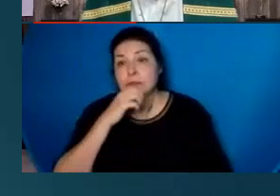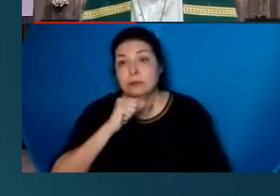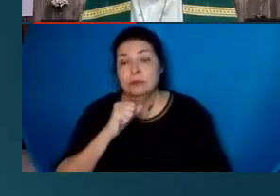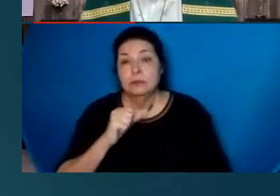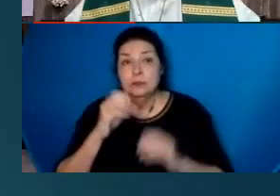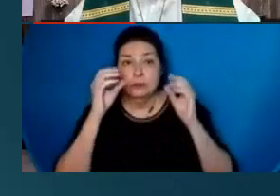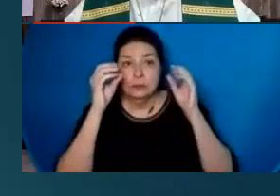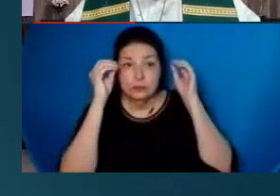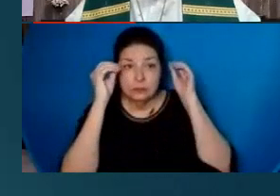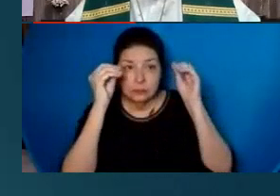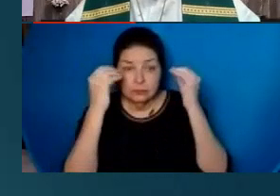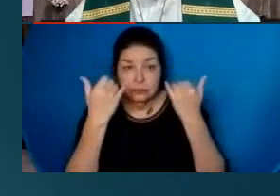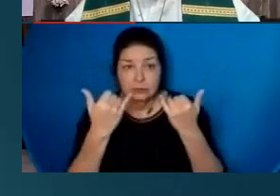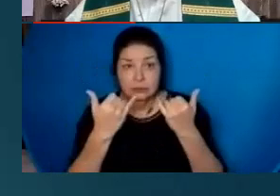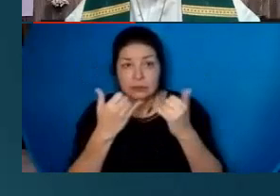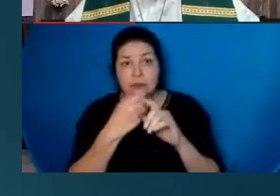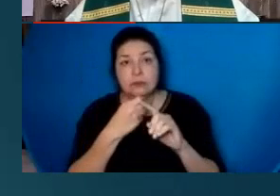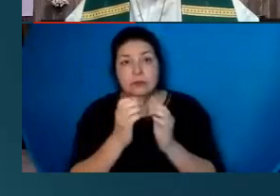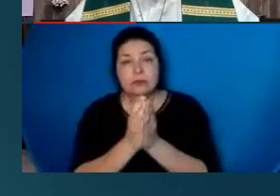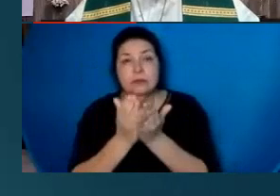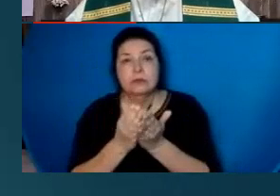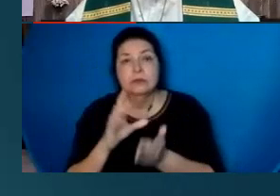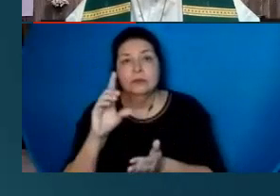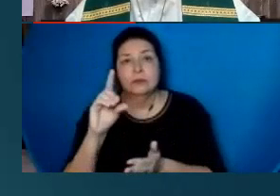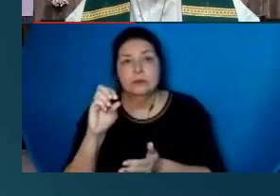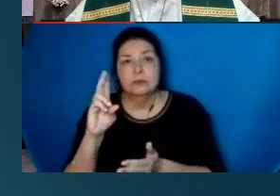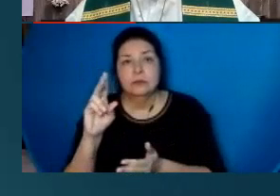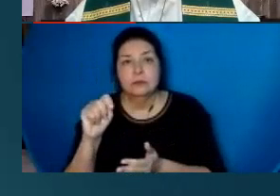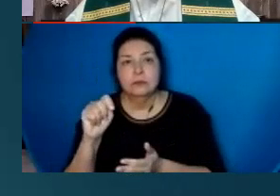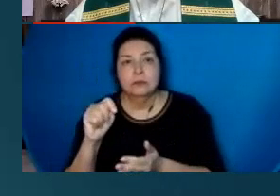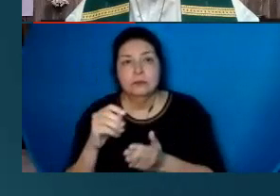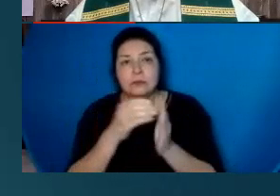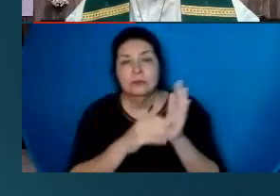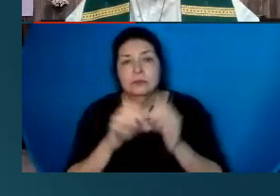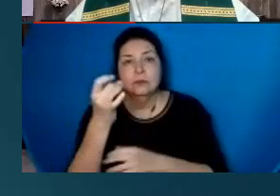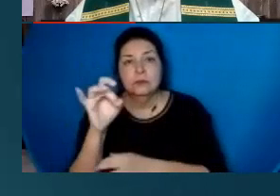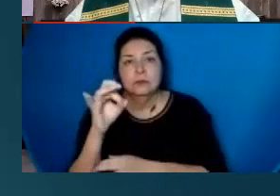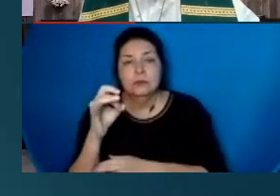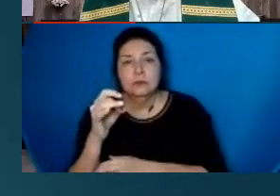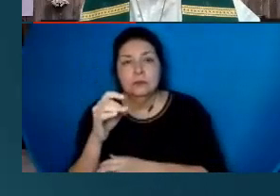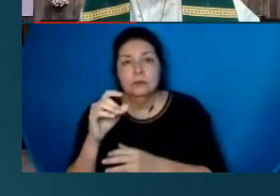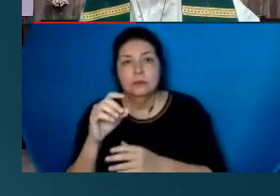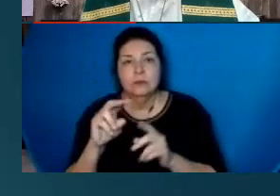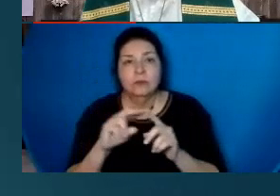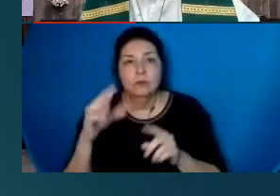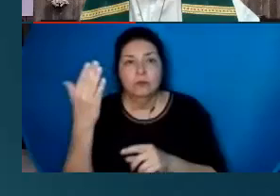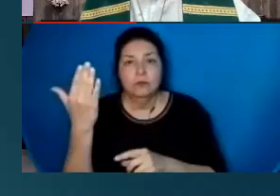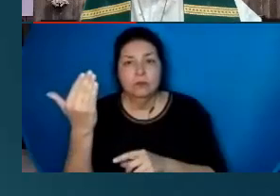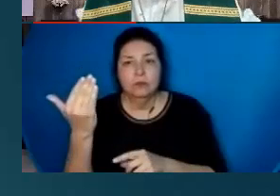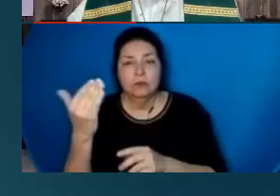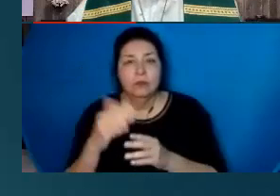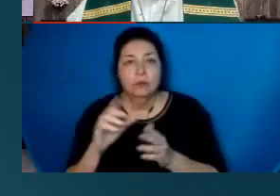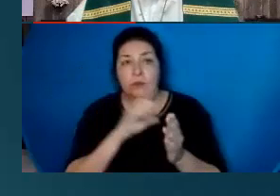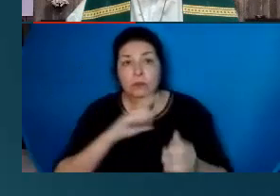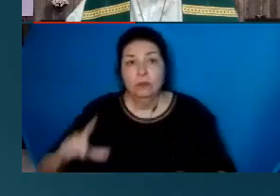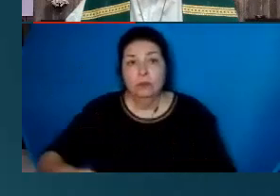Lesson for today comes from the book of Deuteronomy, chapter 18, beginning in the 15th verse. The